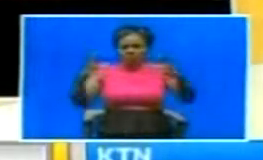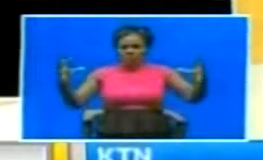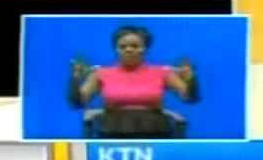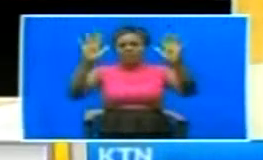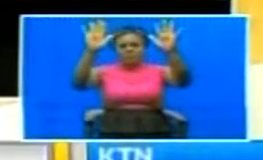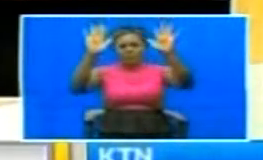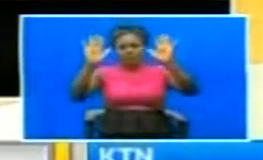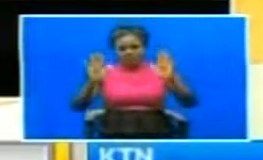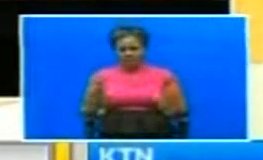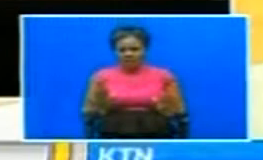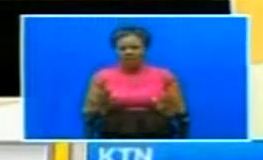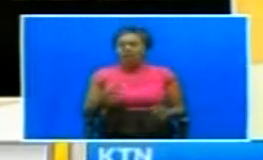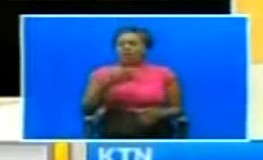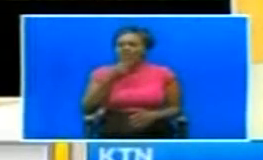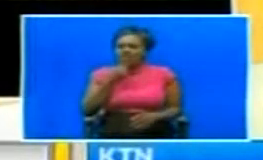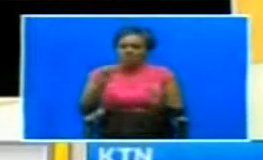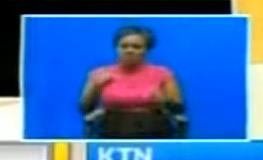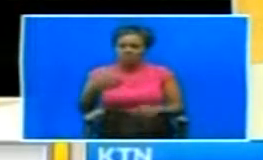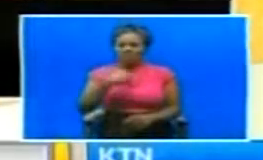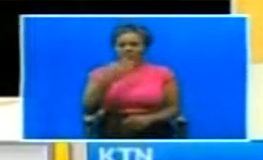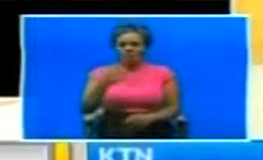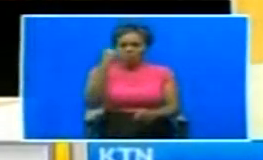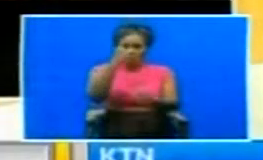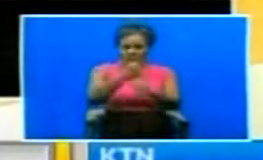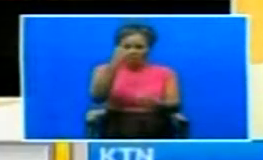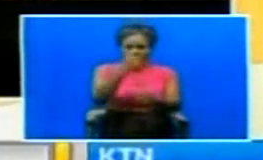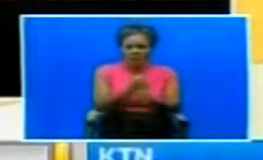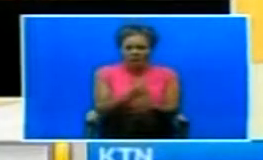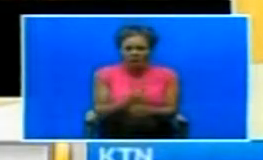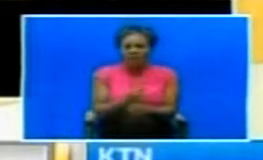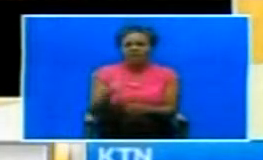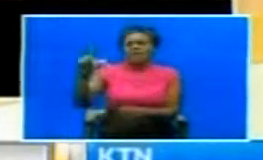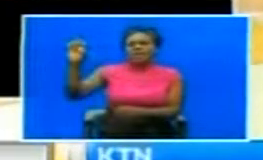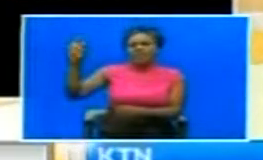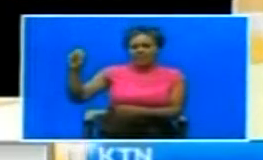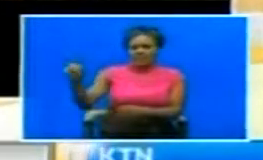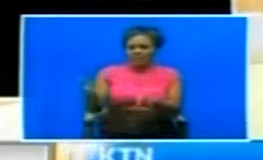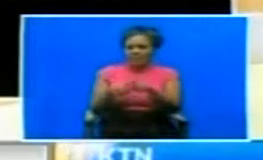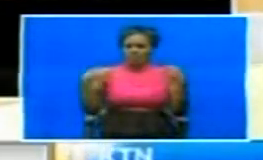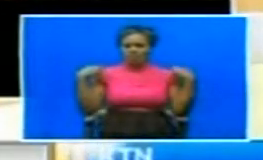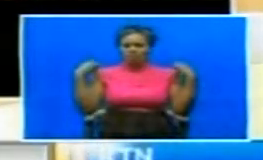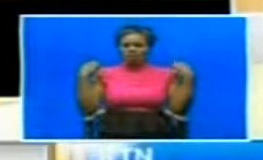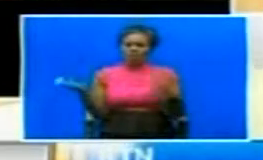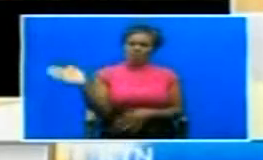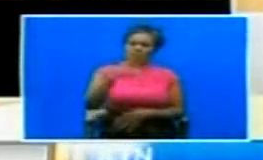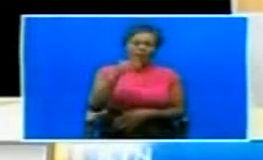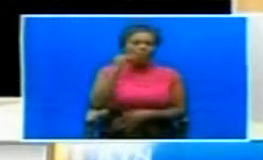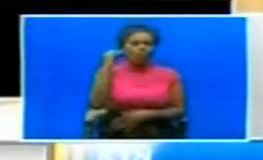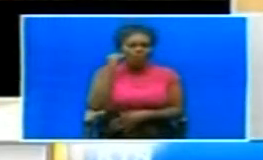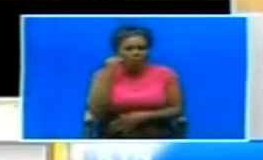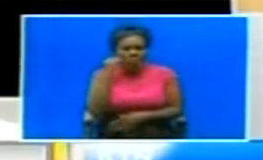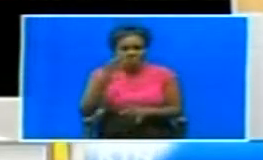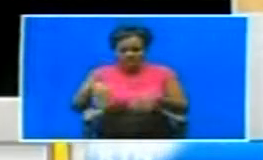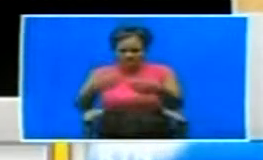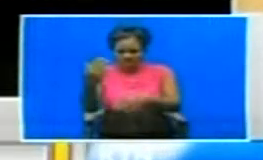important. You may have a father who works in a place that handles a lot of lead. They come with the same clothes, and they expose their own